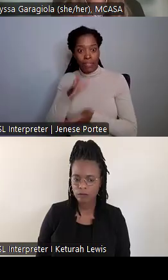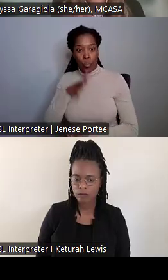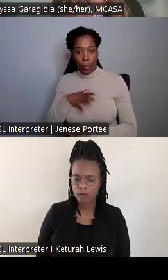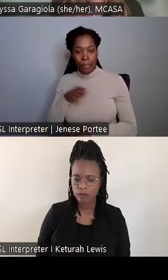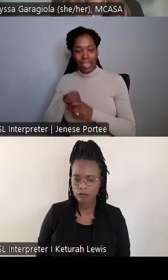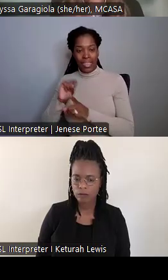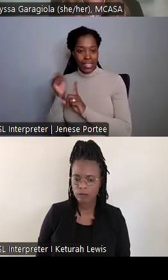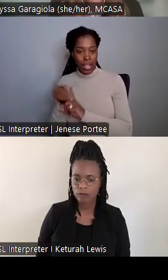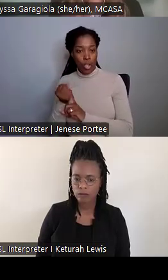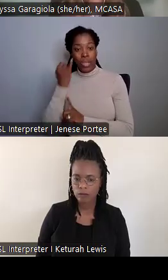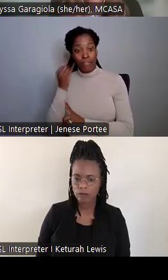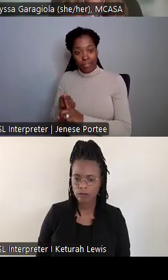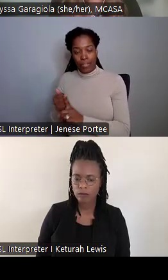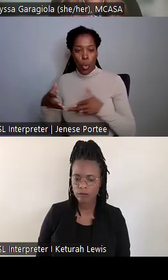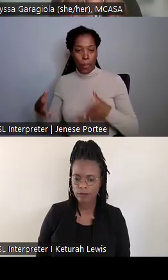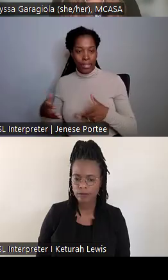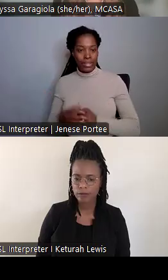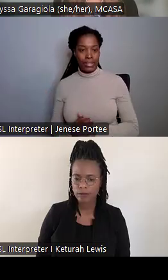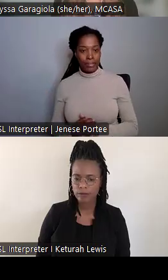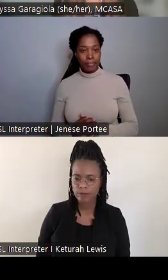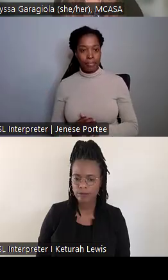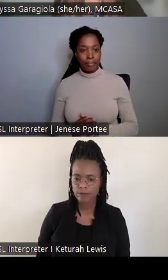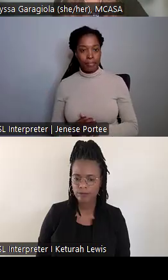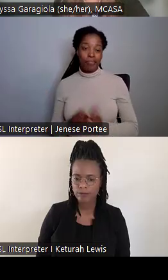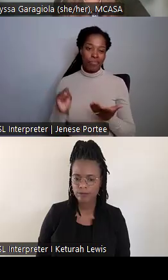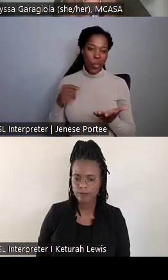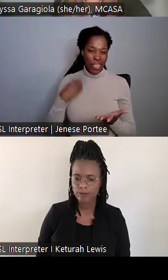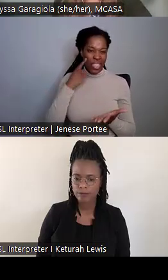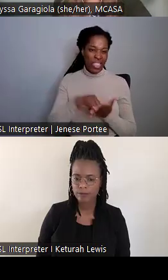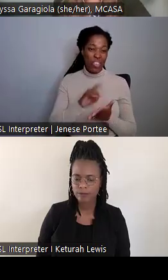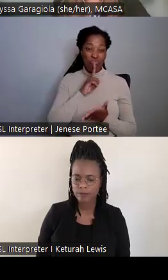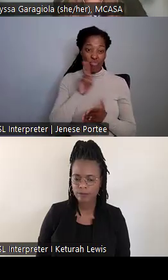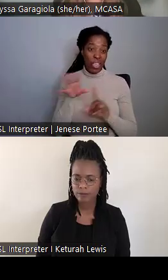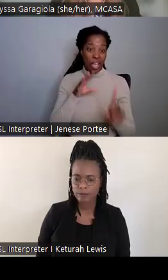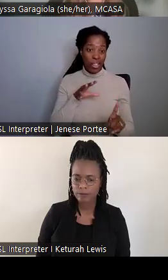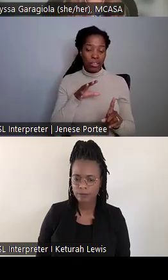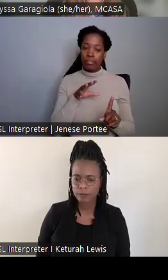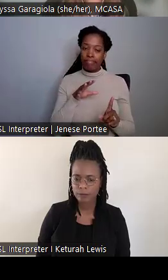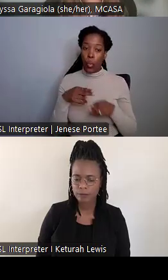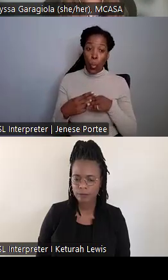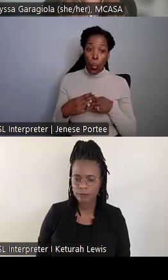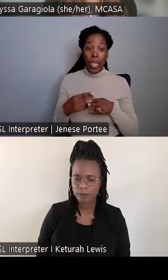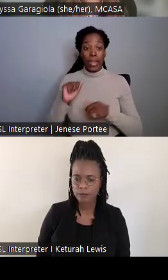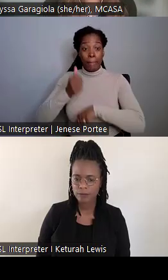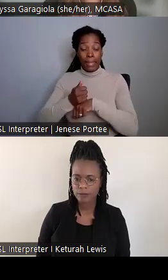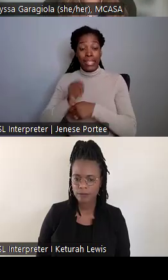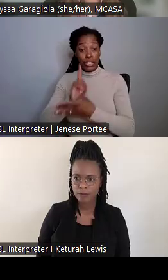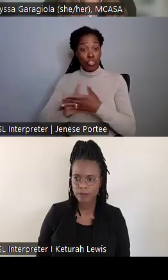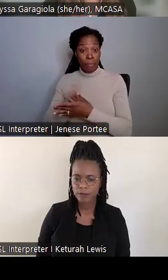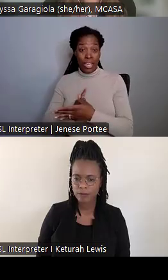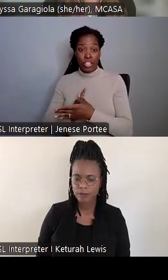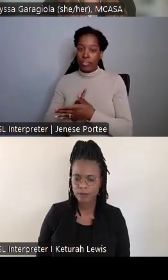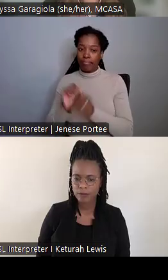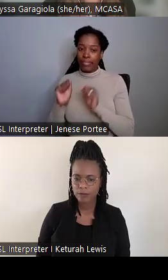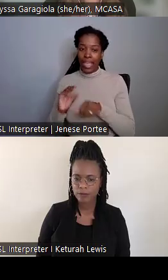scenario when she was obese. So I think that really highlights how weight-based discrimination can